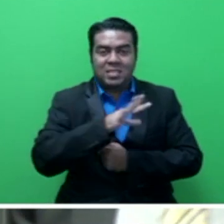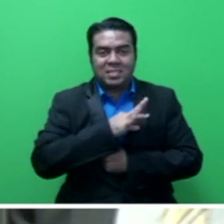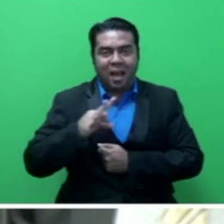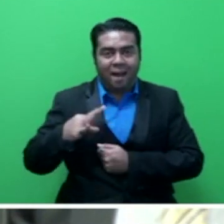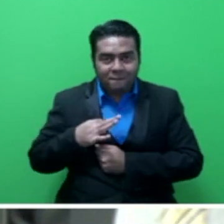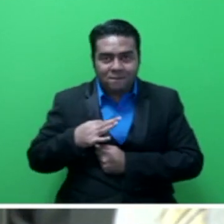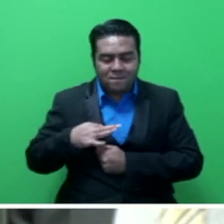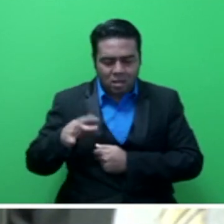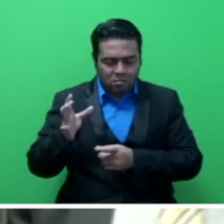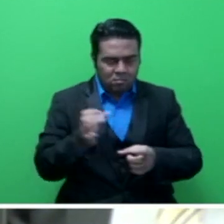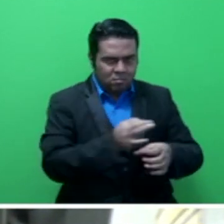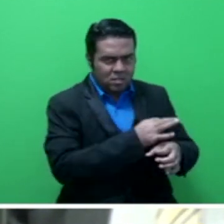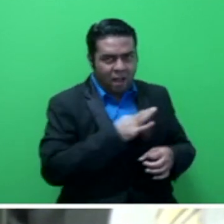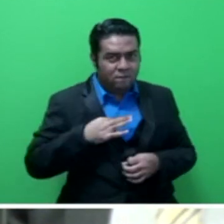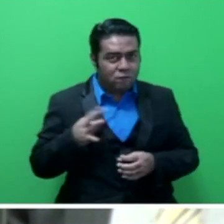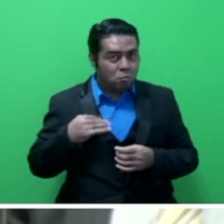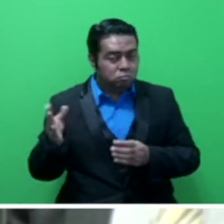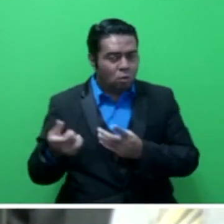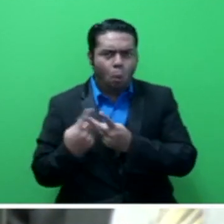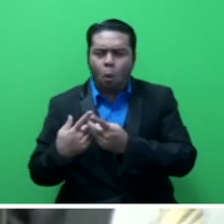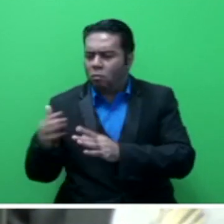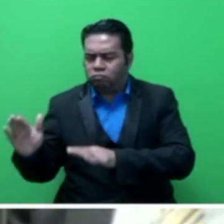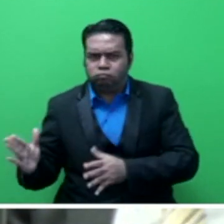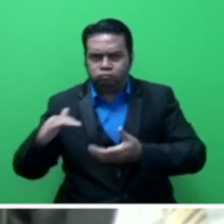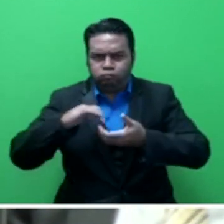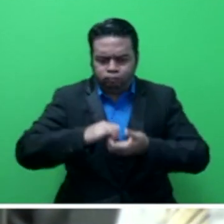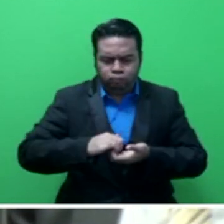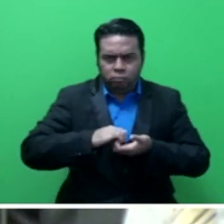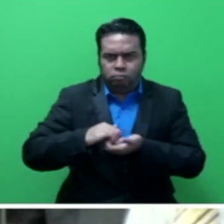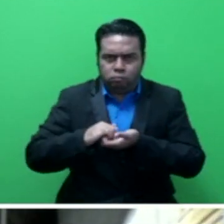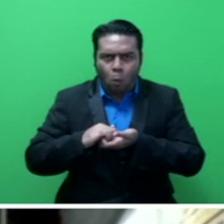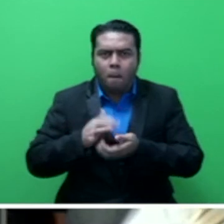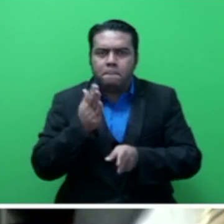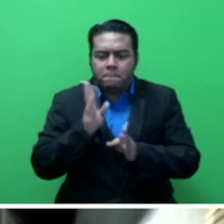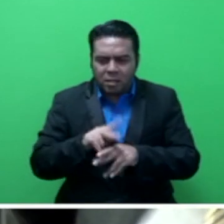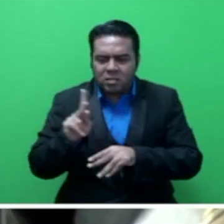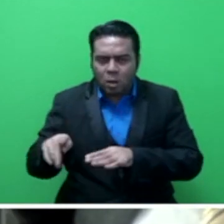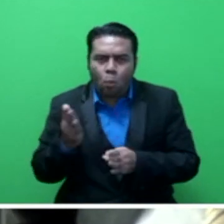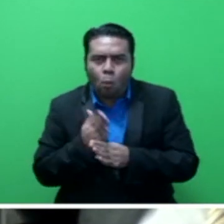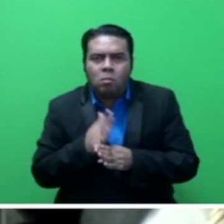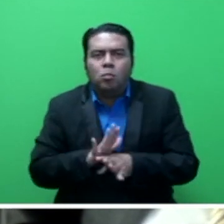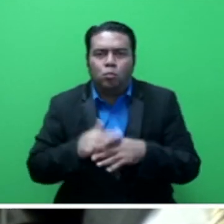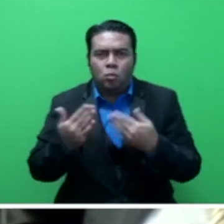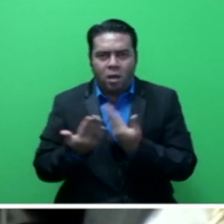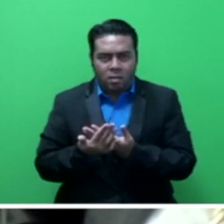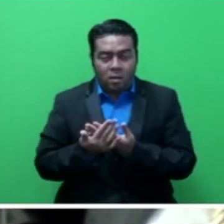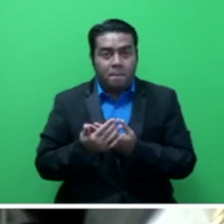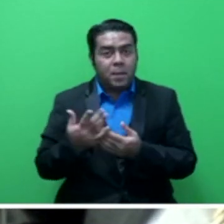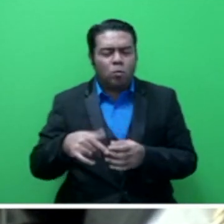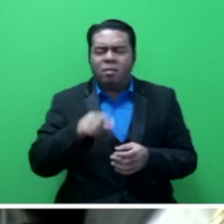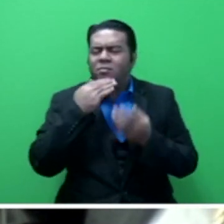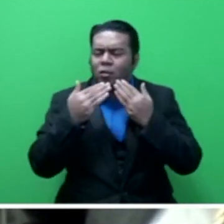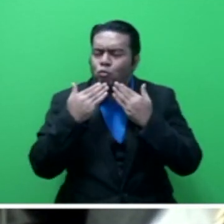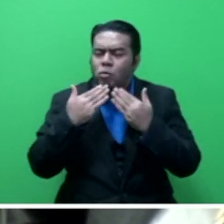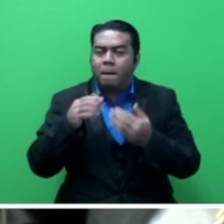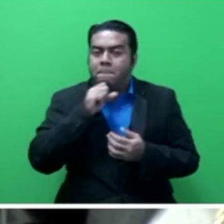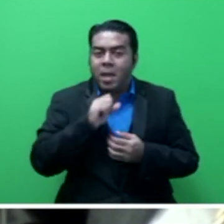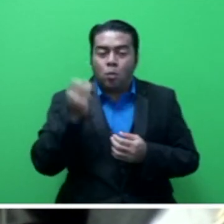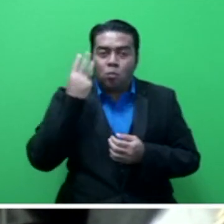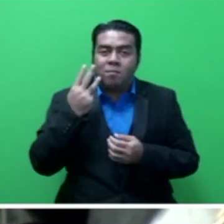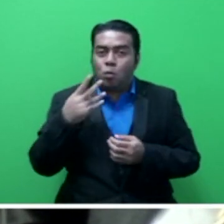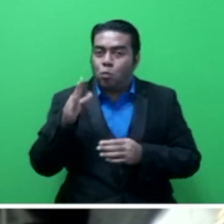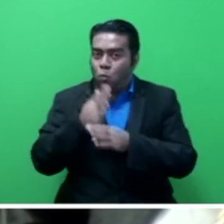customs staff, they all participate. We hear of breaches in border quarantine in other countries, but thanks to the men and women at our borders,